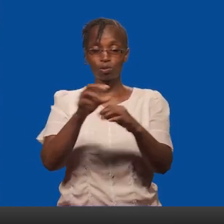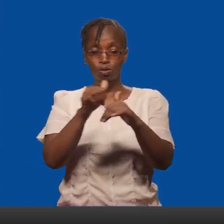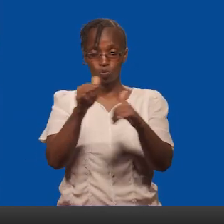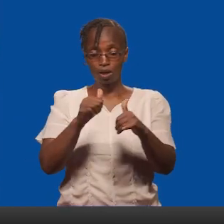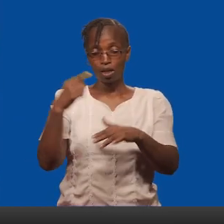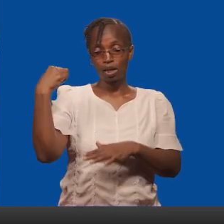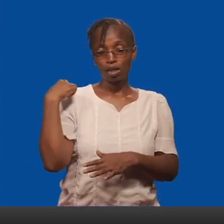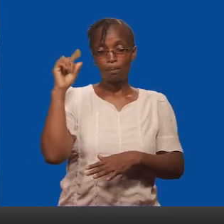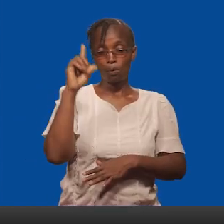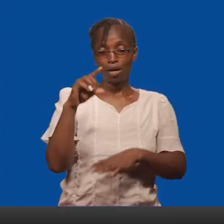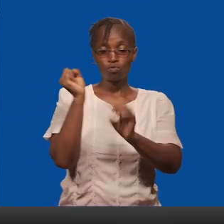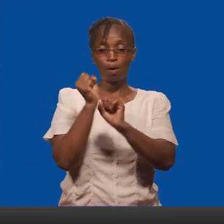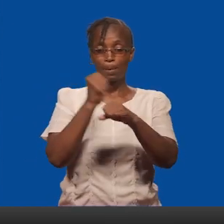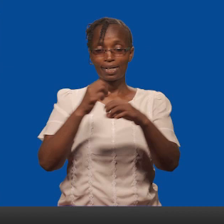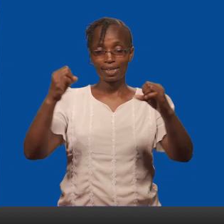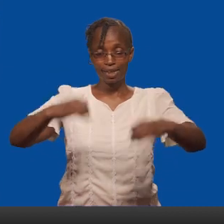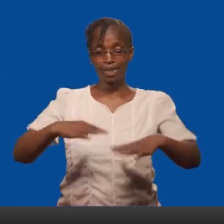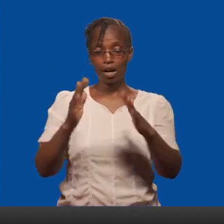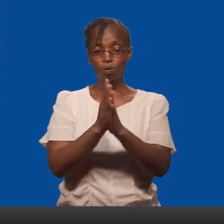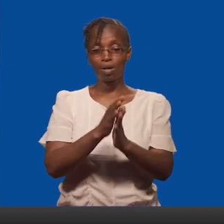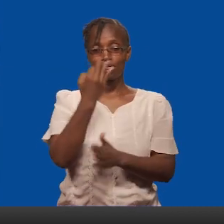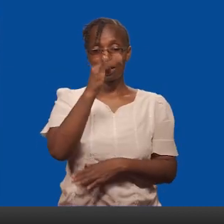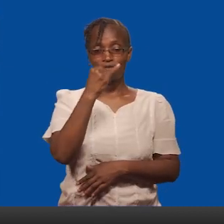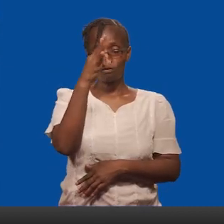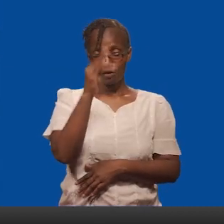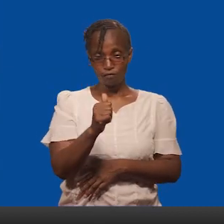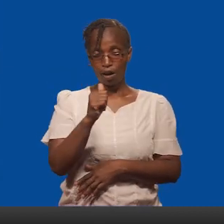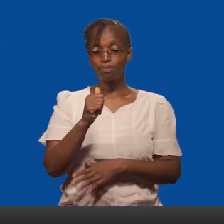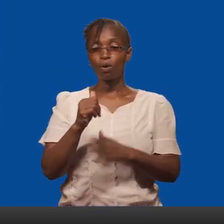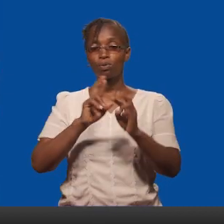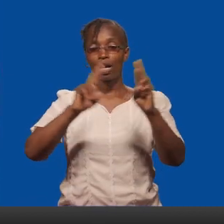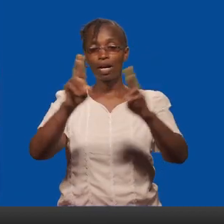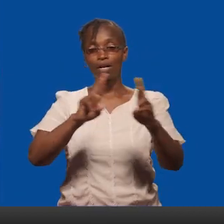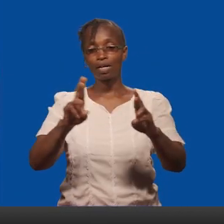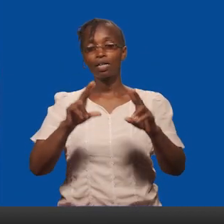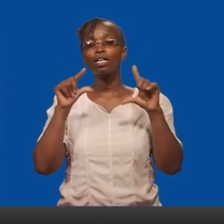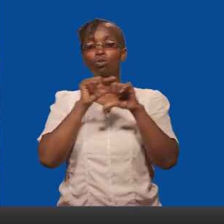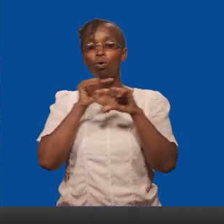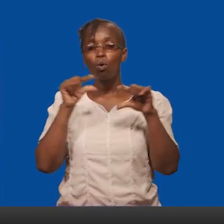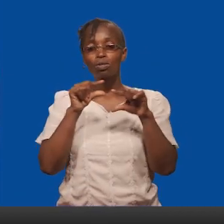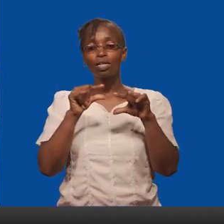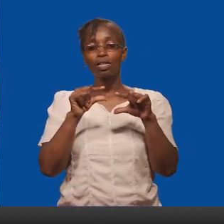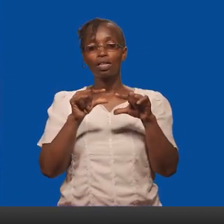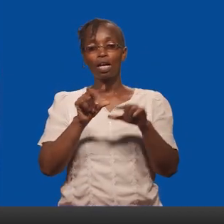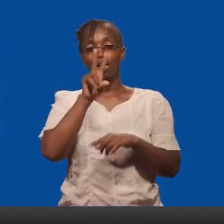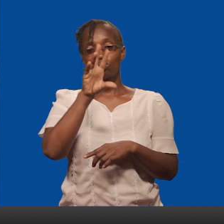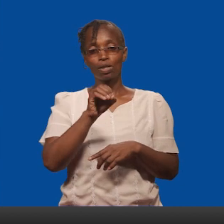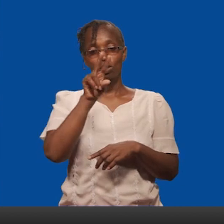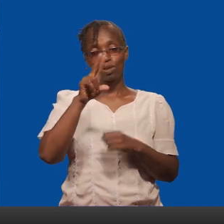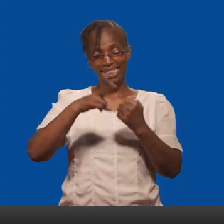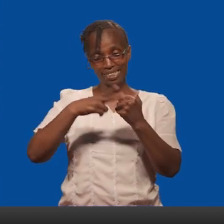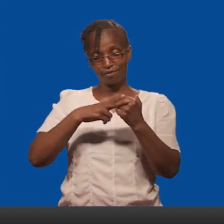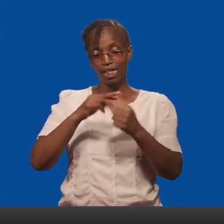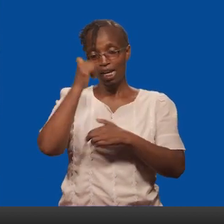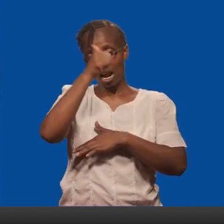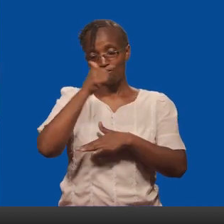football effectively. Number one, we have made it clear to FIFA and CAF that we are bidding to host the 2027